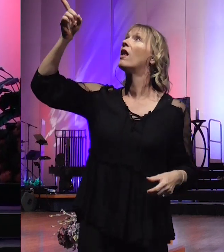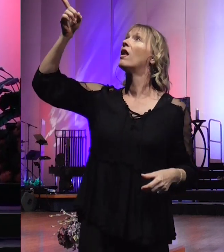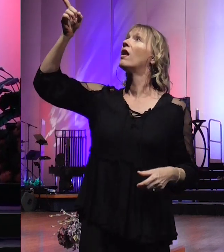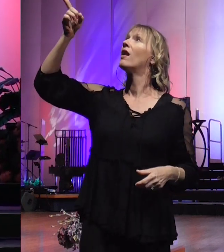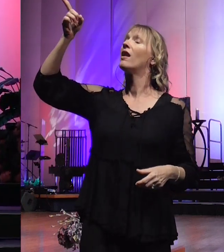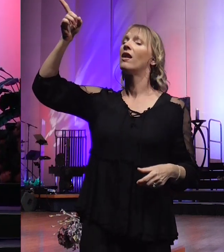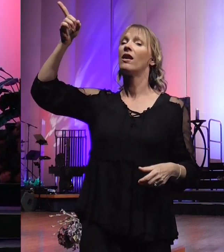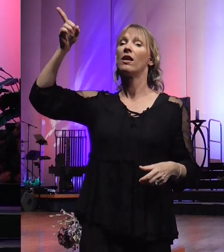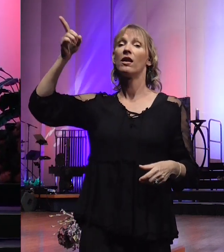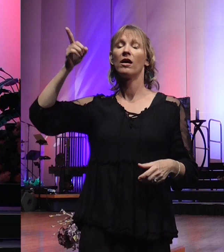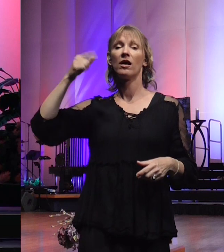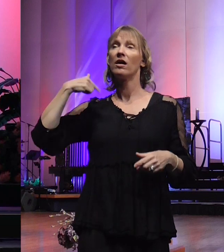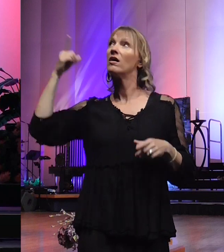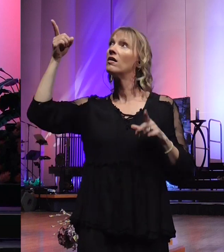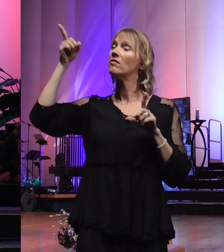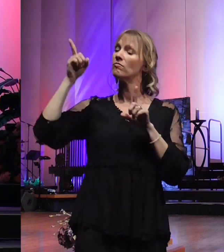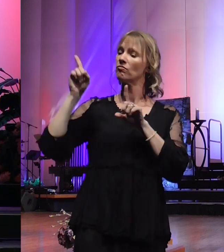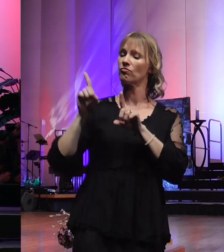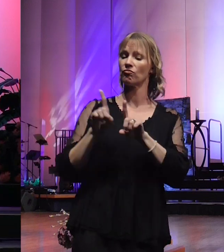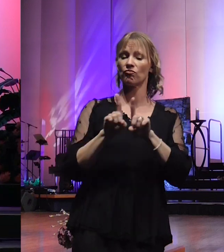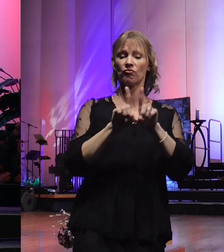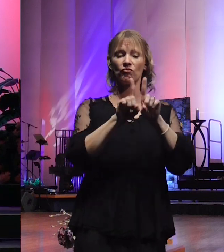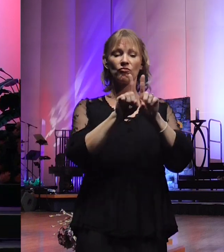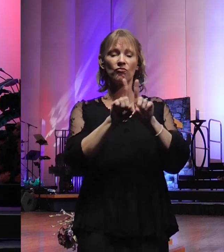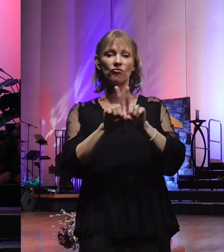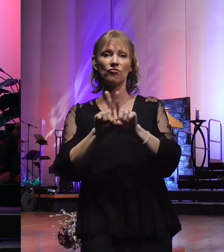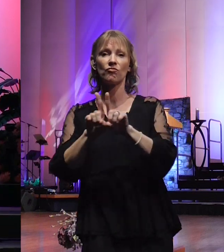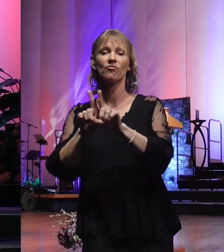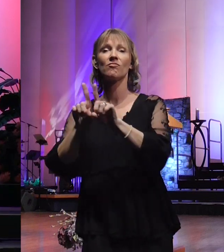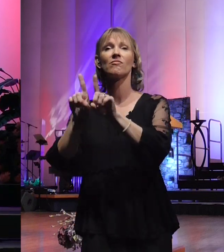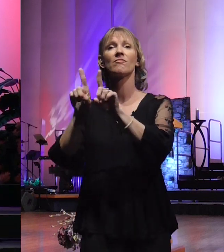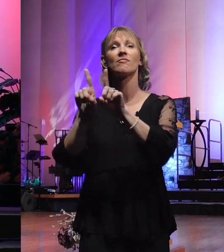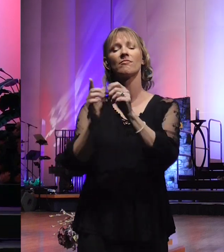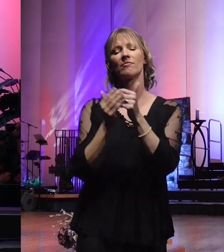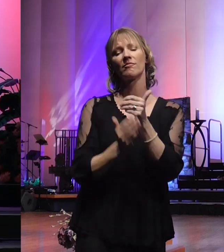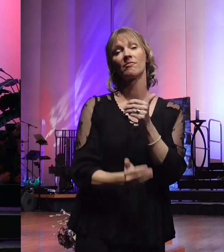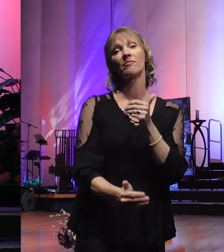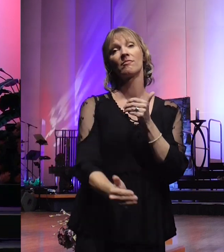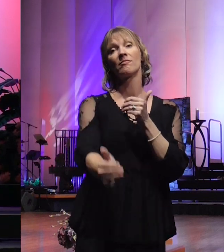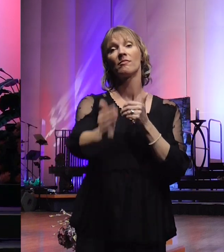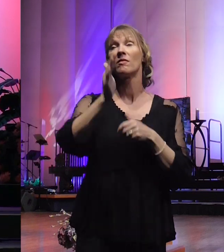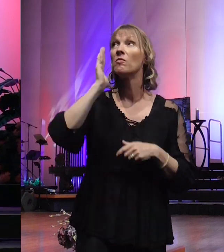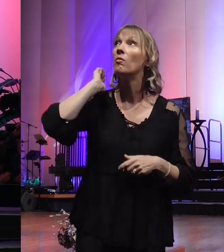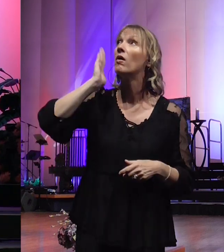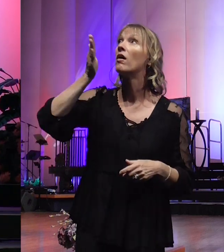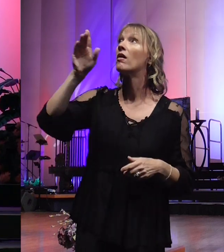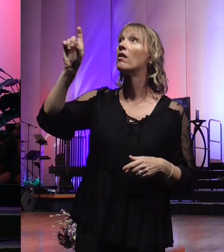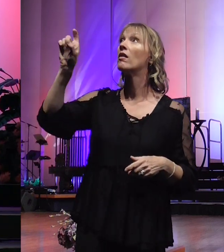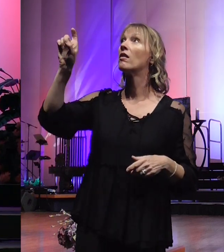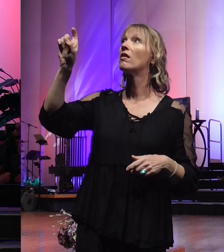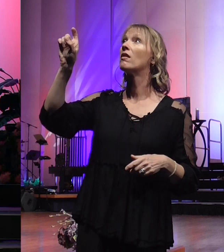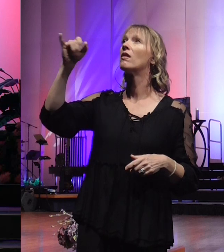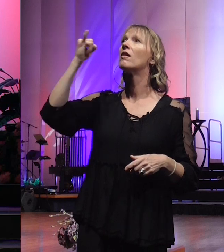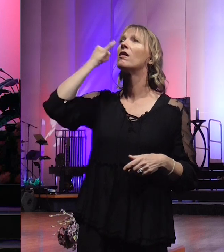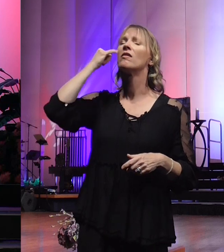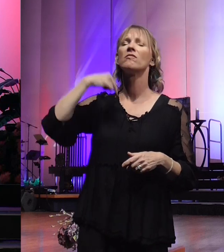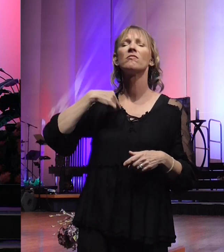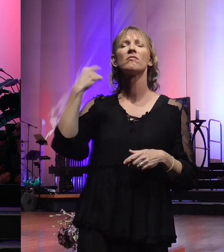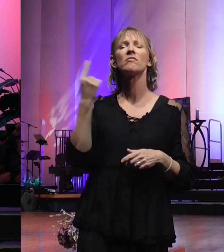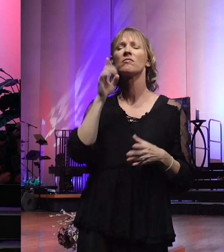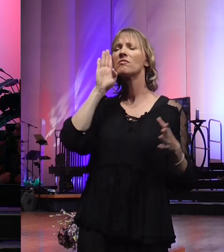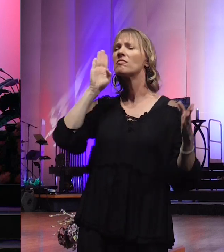Would you walk with me throughout the years? If I